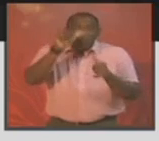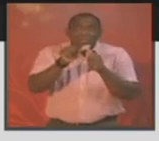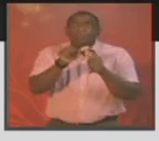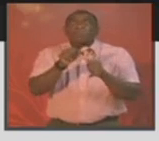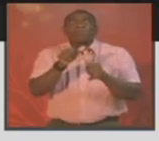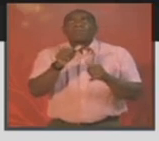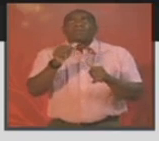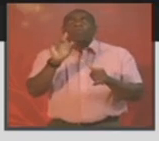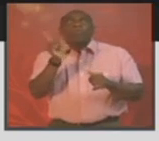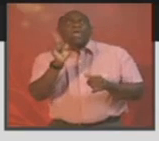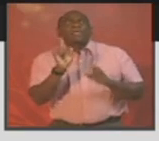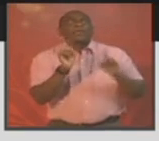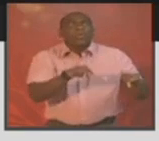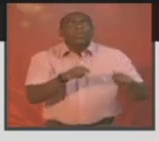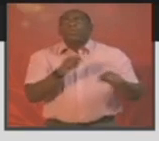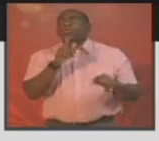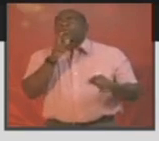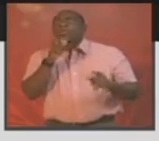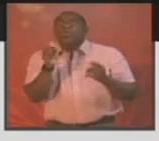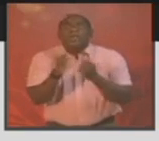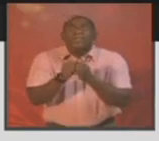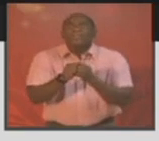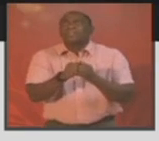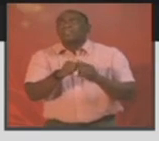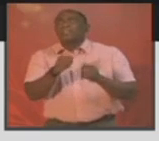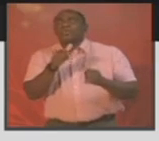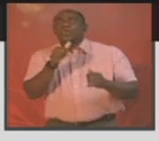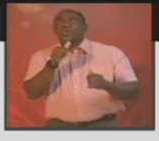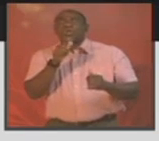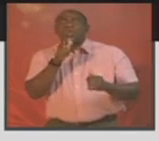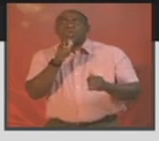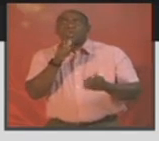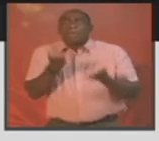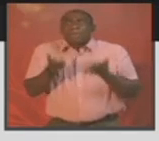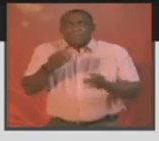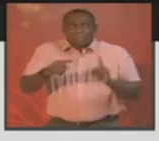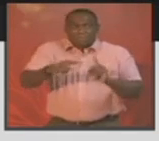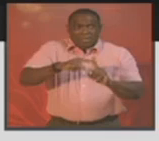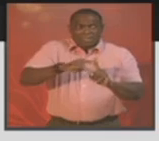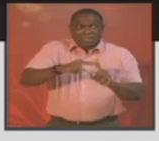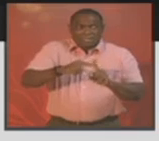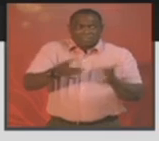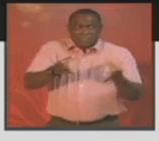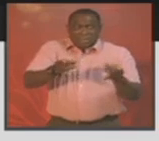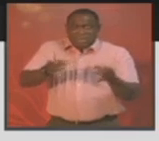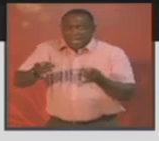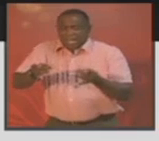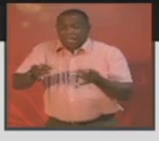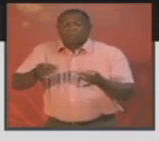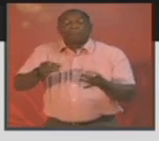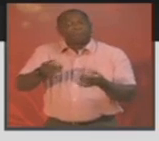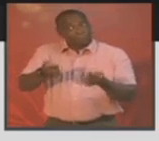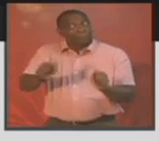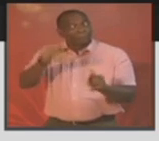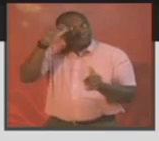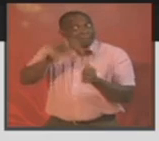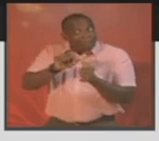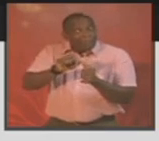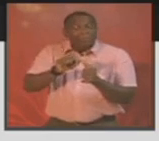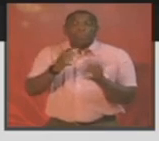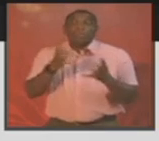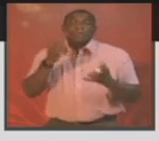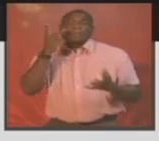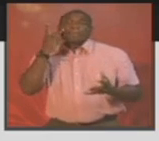been and with whom they may have been in contact, both in terms of preventing spread and also in terms of looking for source of infection.